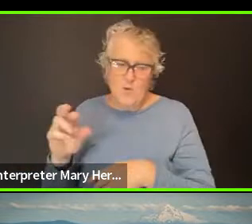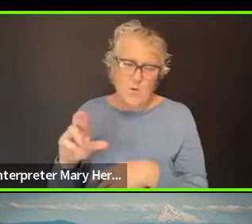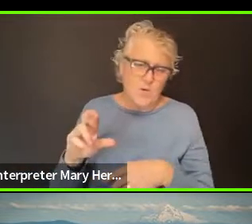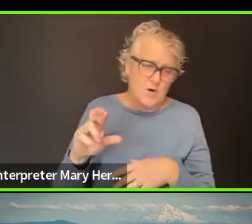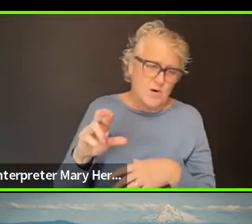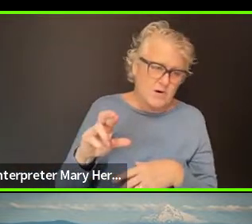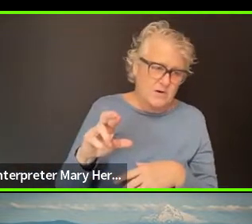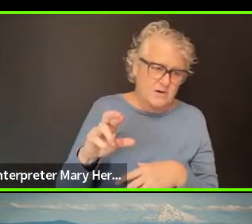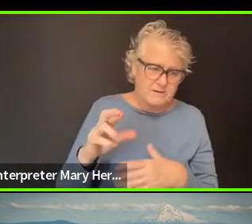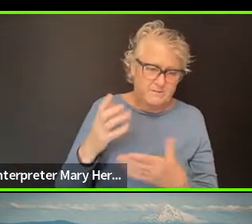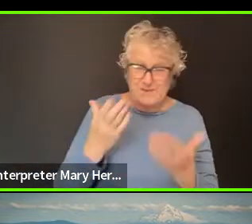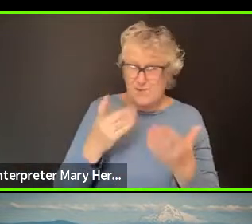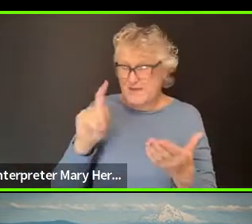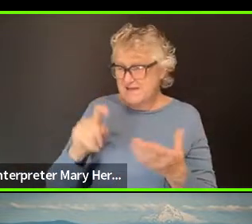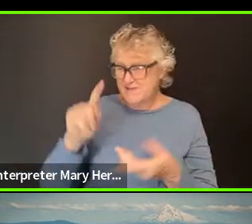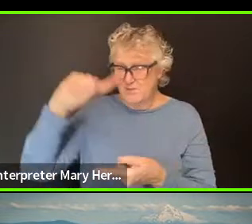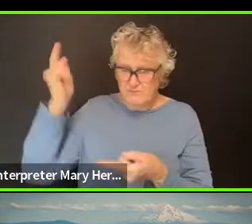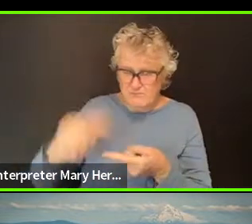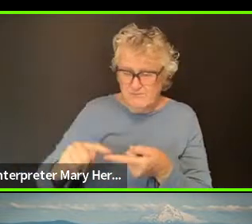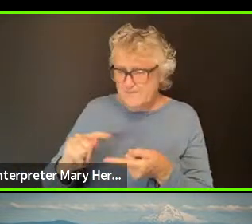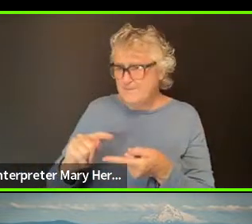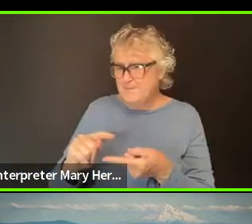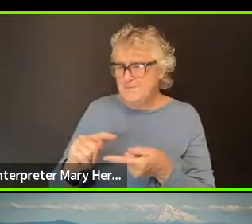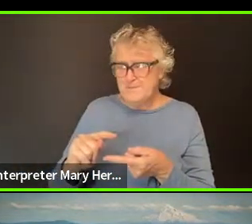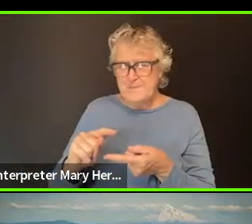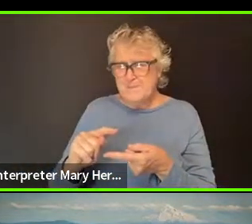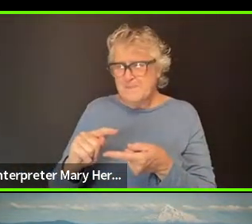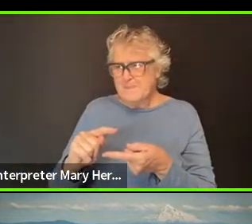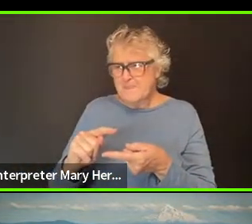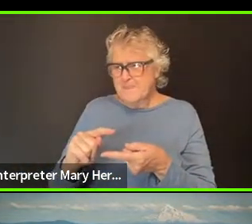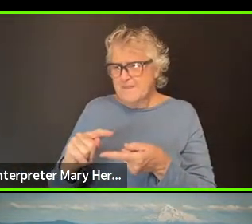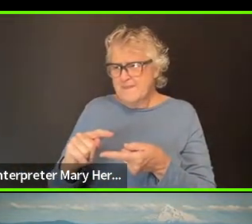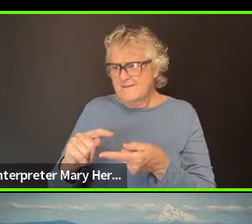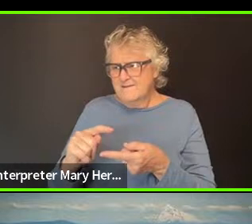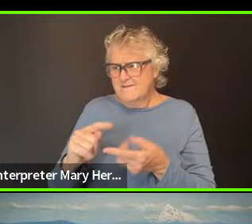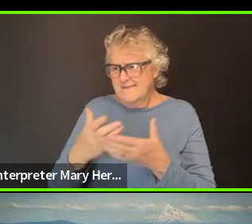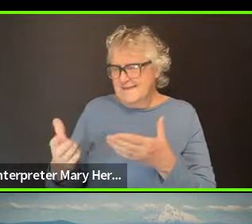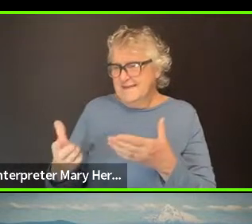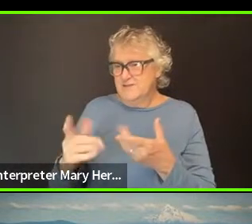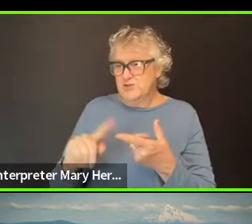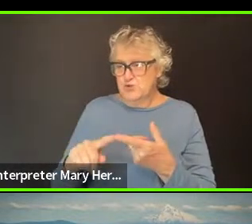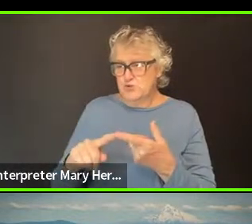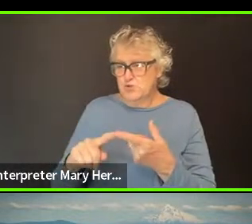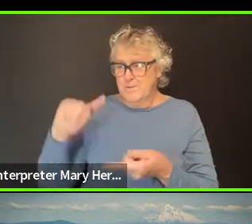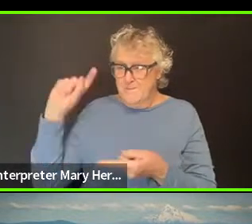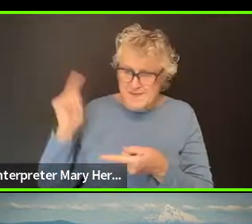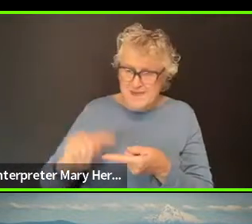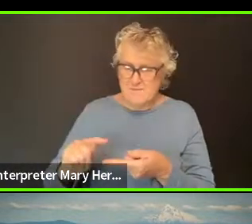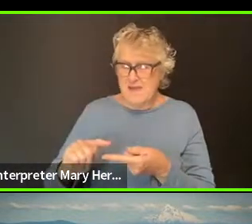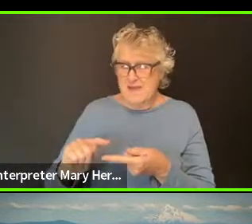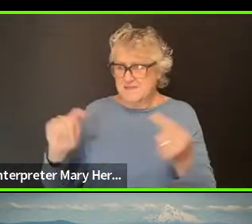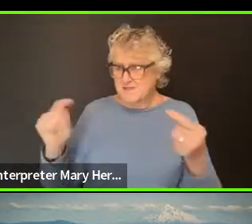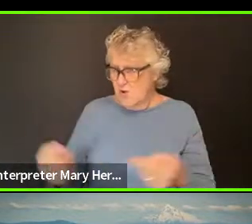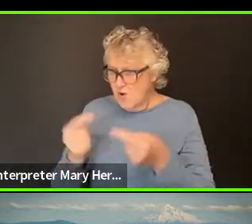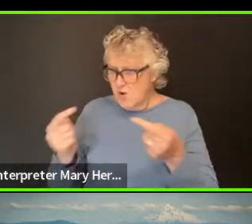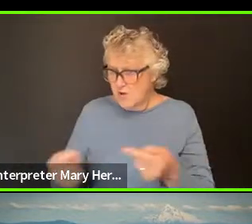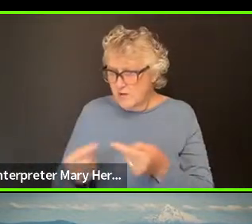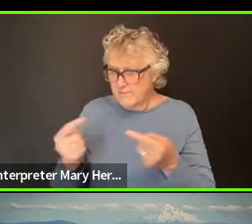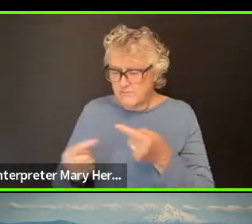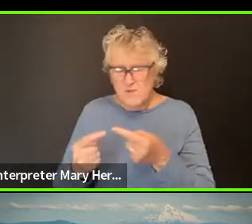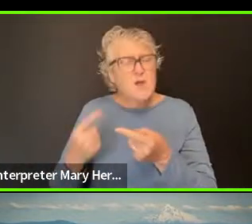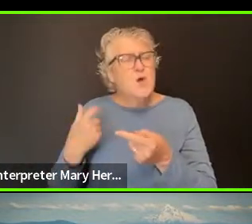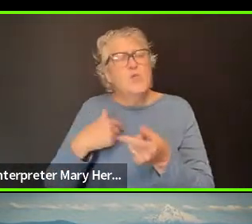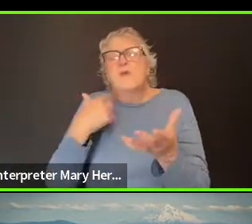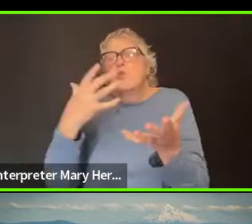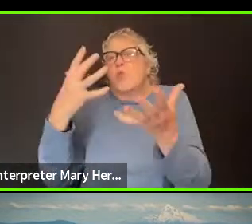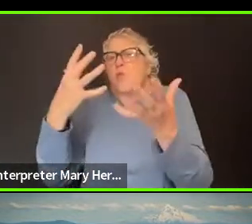do something else to minimize harm, we want to see those comments, and this is the time to do that. And